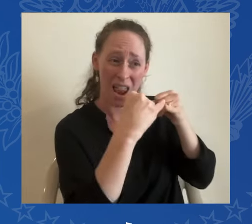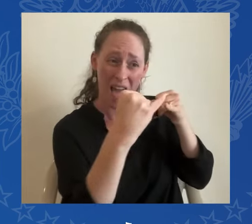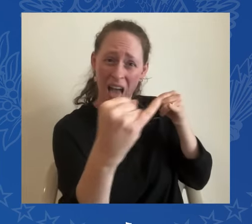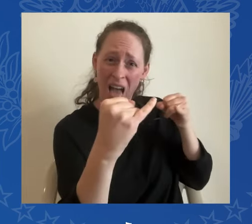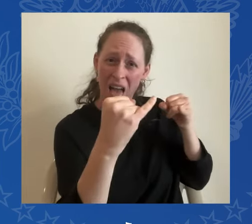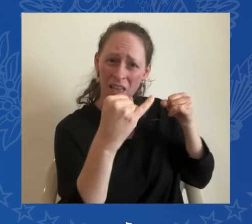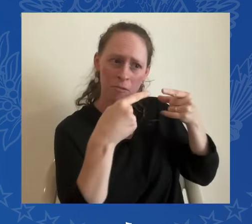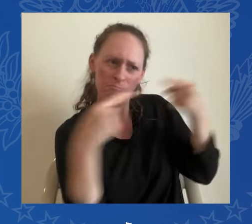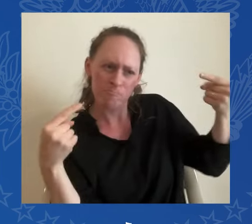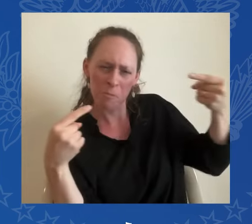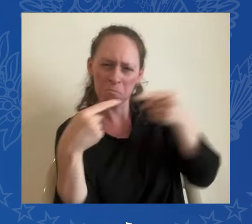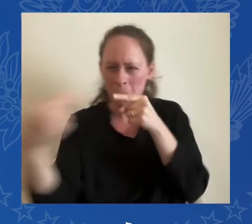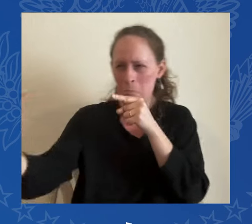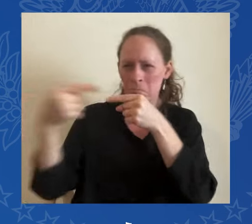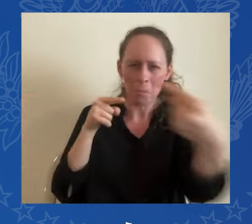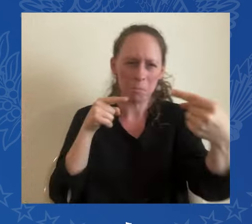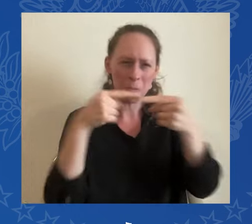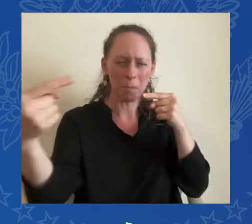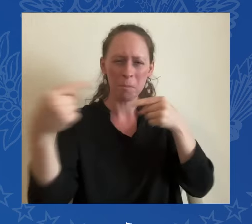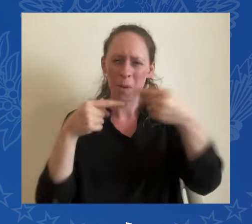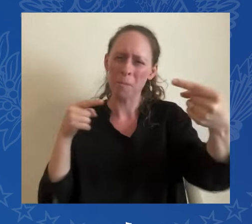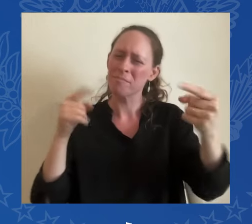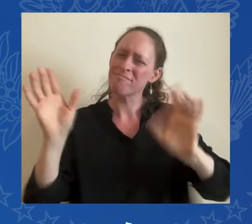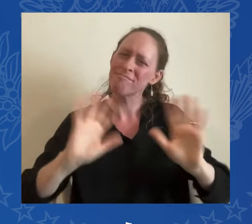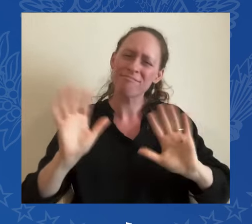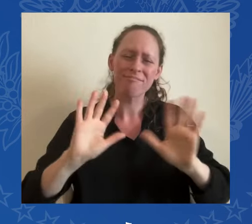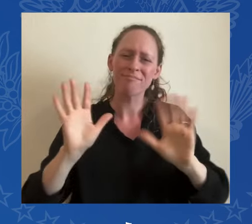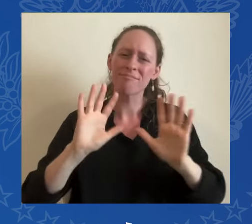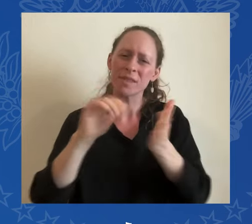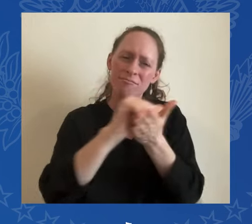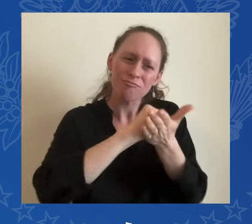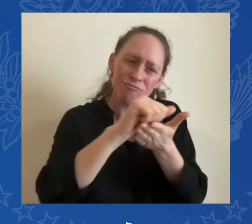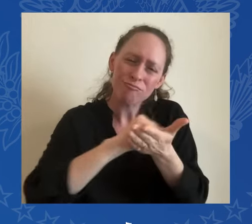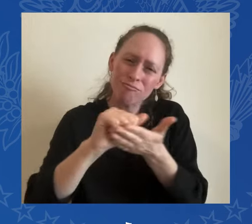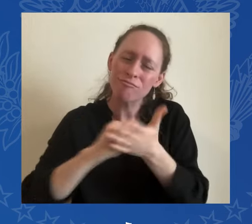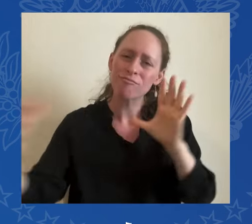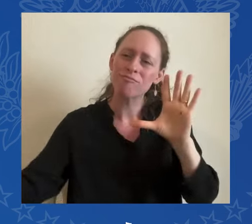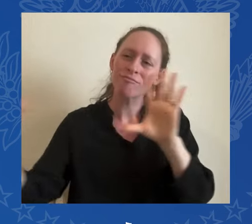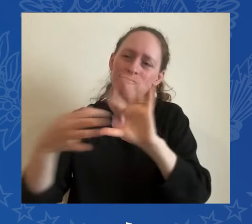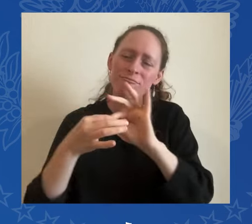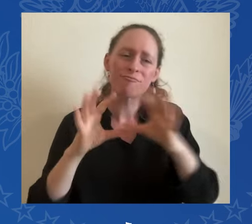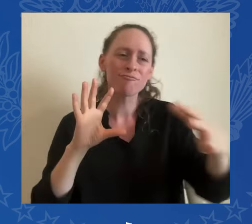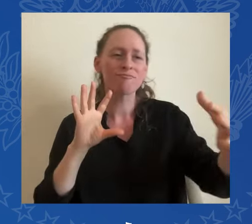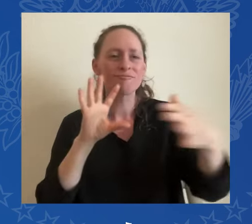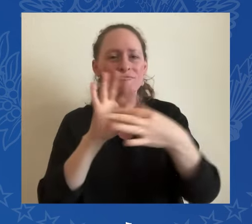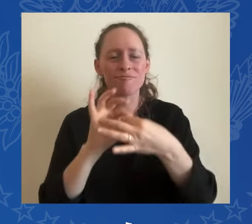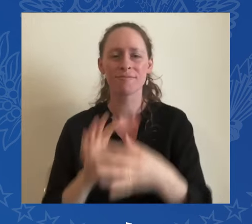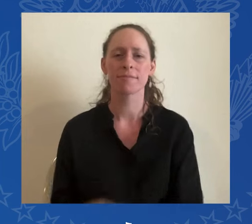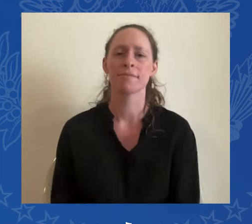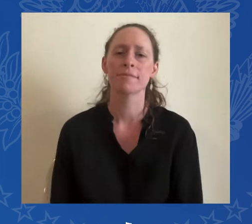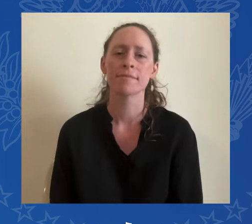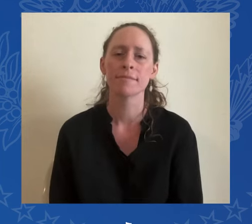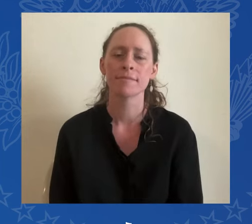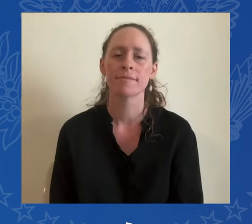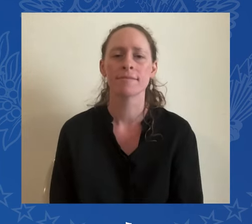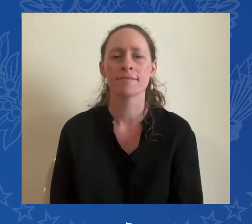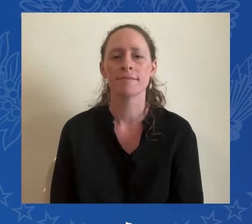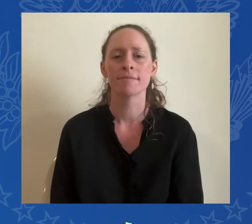Jill and I stand here today, as earlier this morning we were talking about planning a memorial service this weekend,